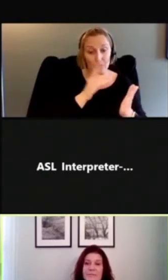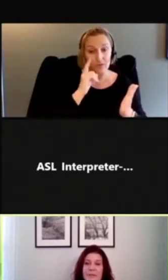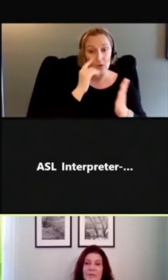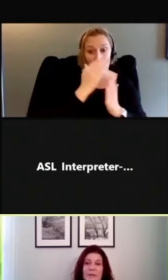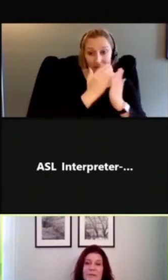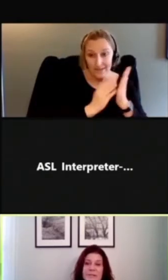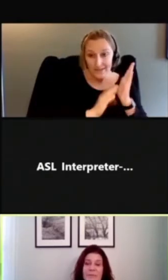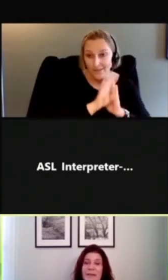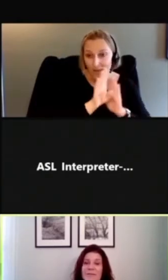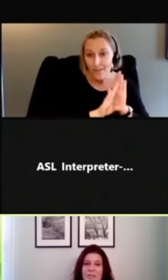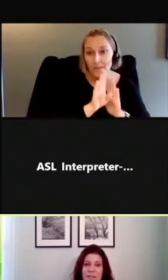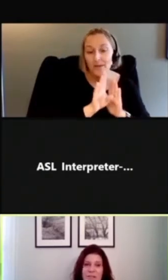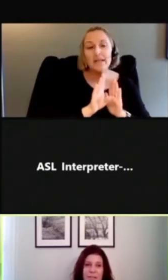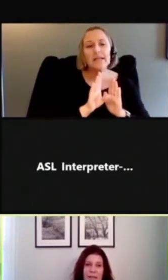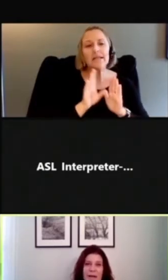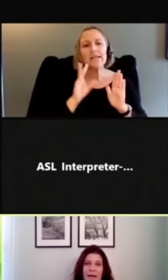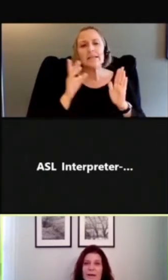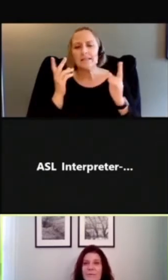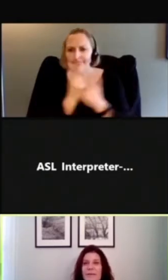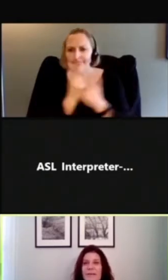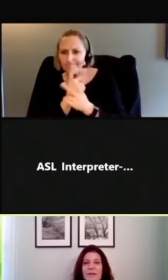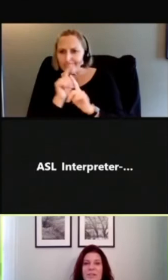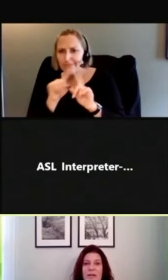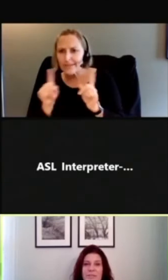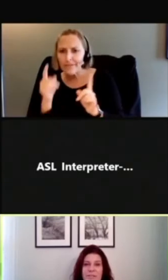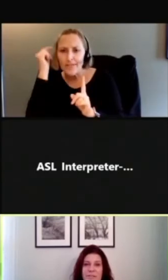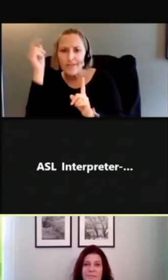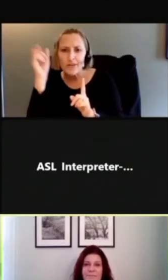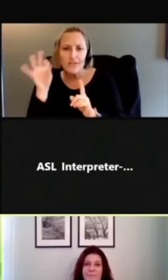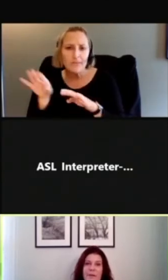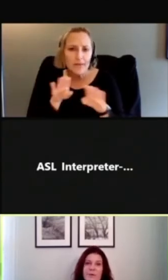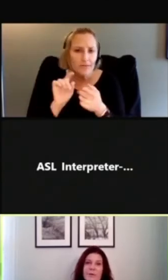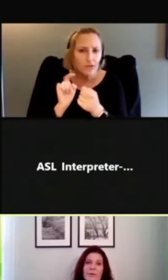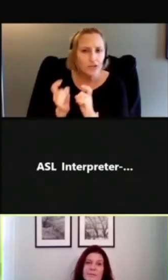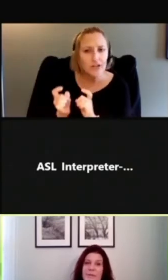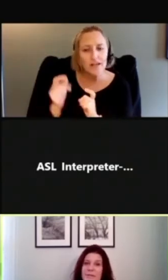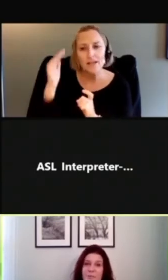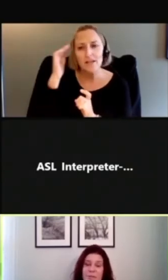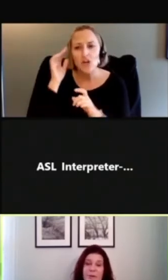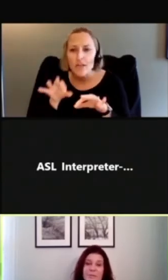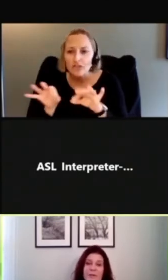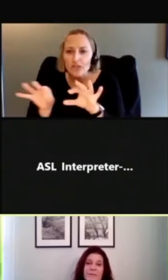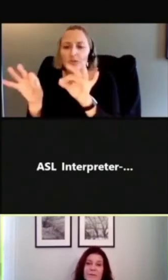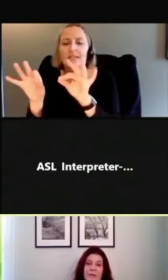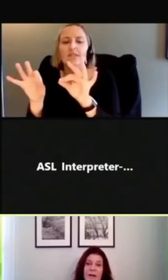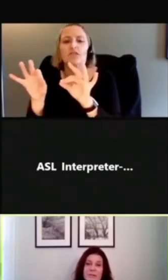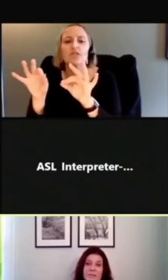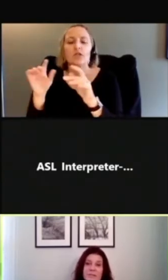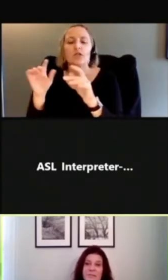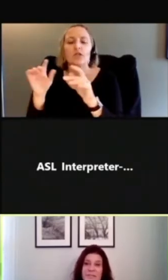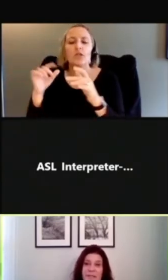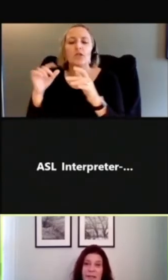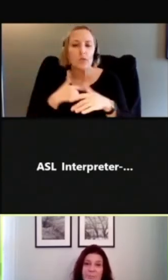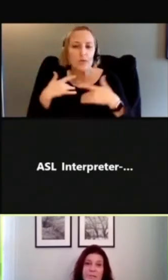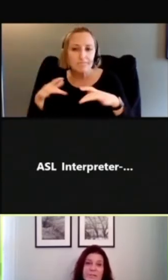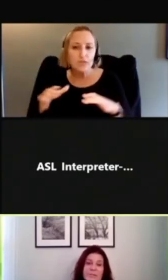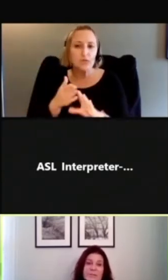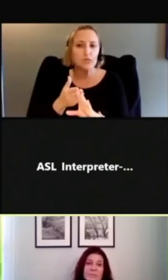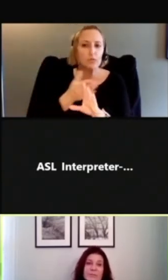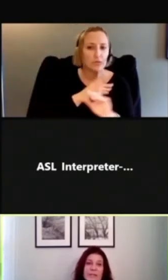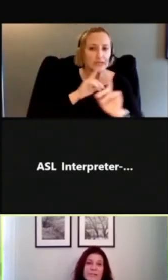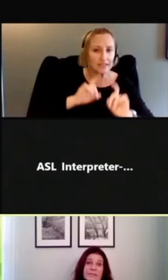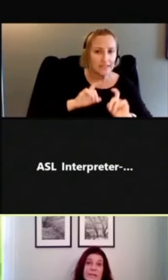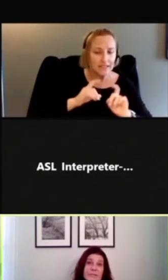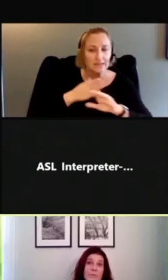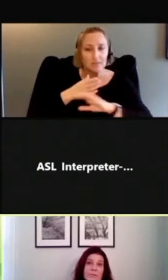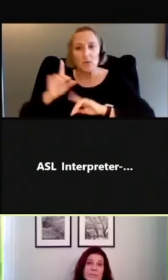kind of, theories of behavior change and knowledge acquisition. We always administer pre and post behavior and knowledge assessments that help us